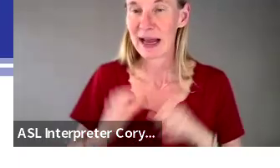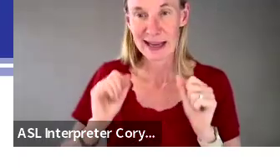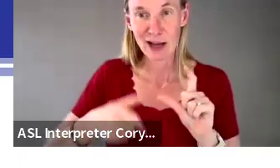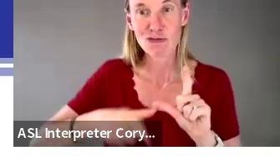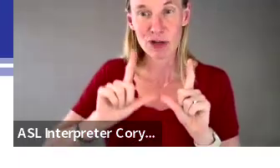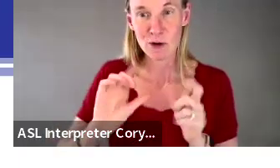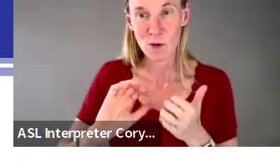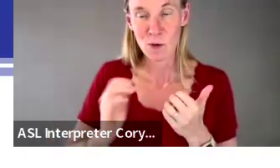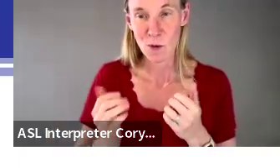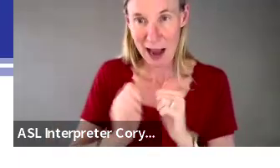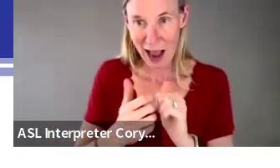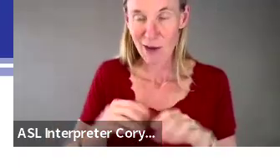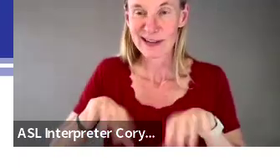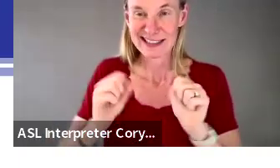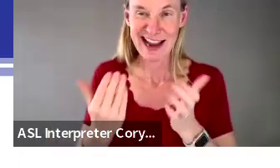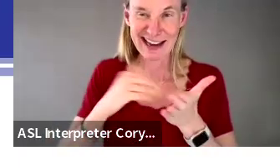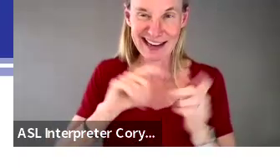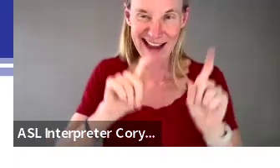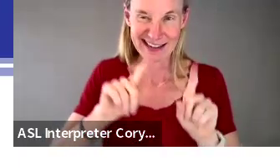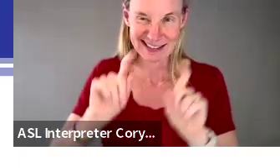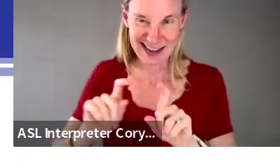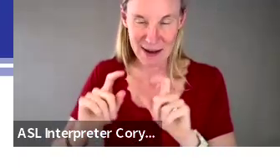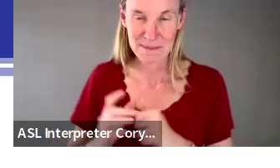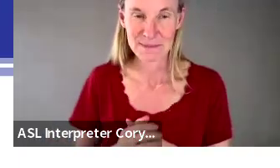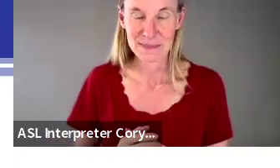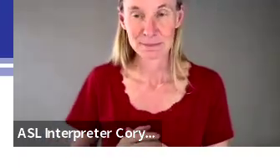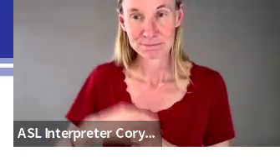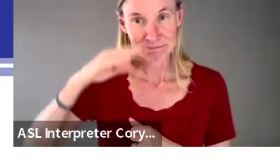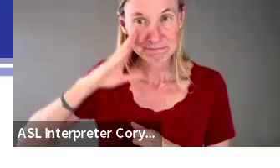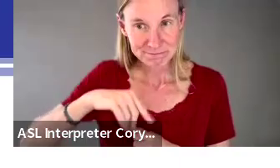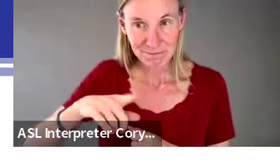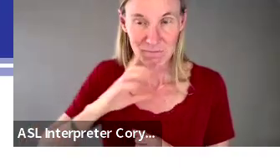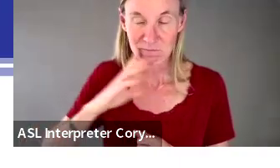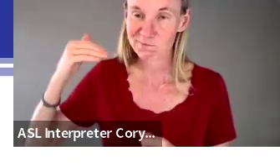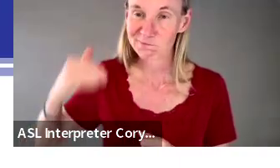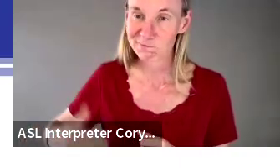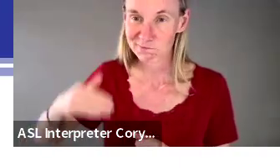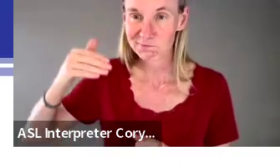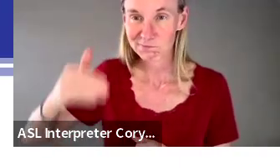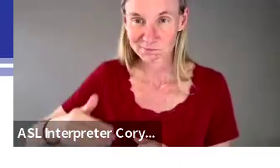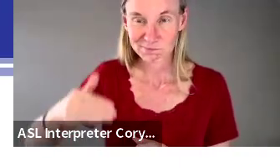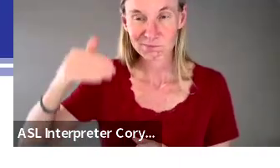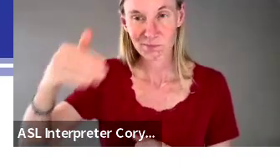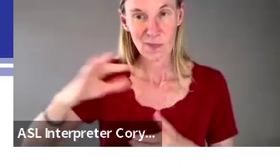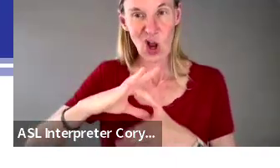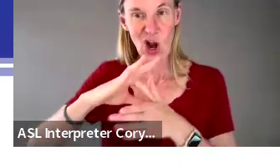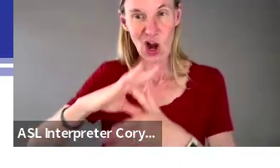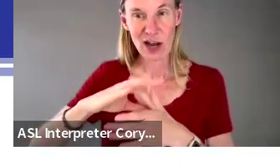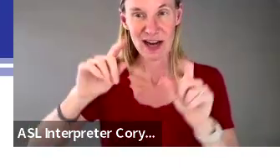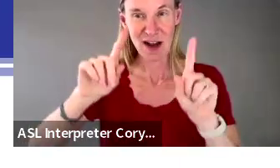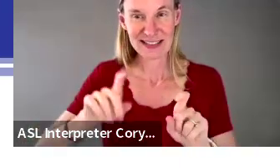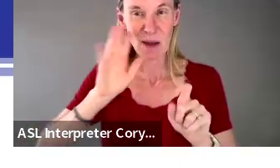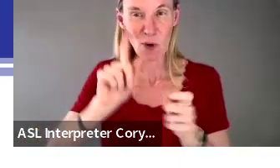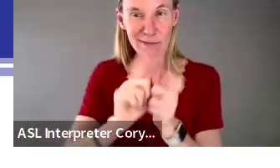You can retake the exams again. Keep in mind that every so often the content of